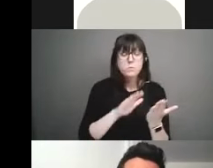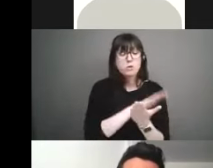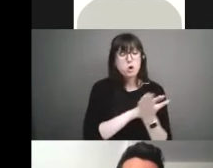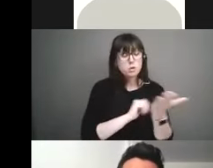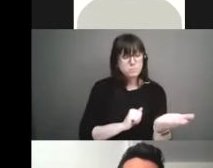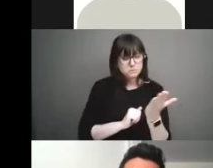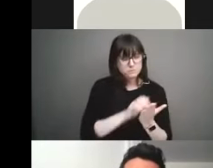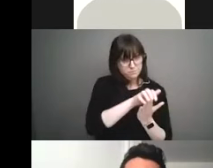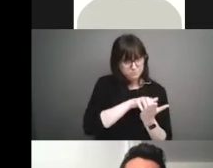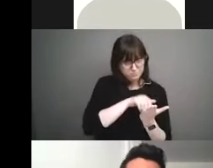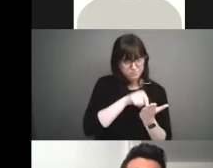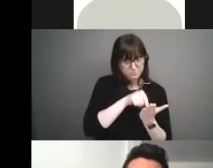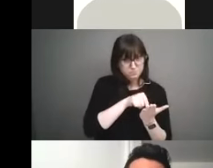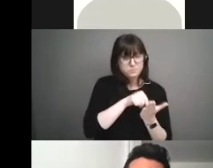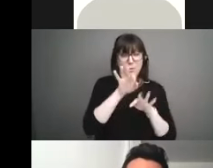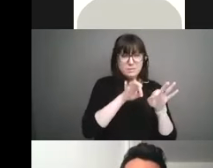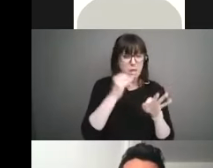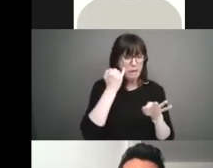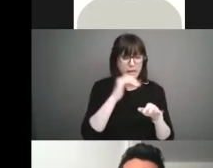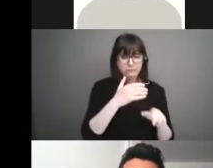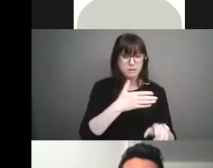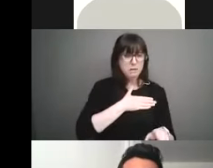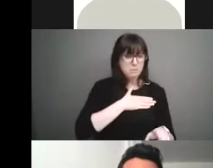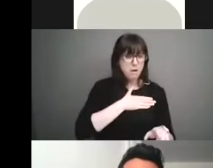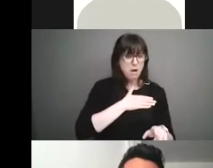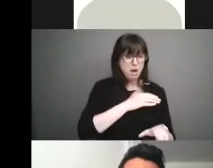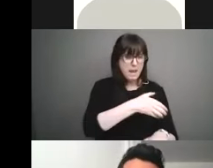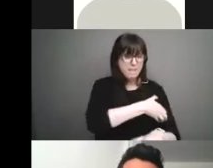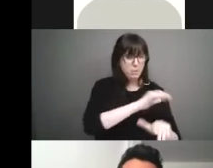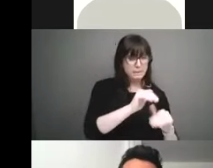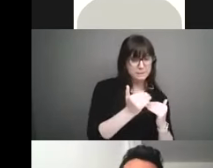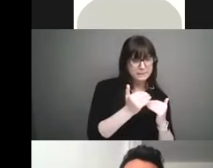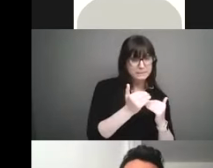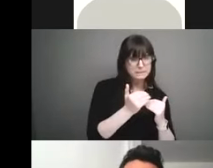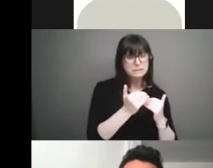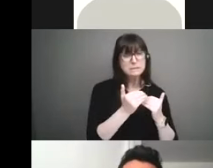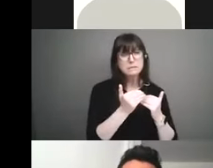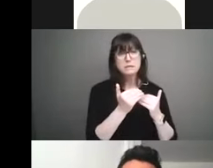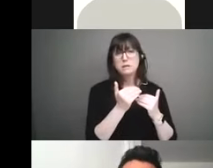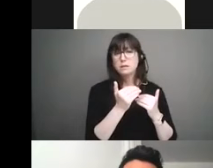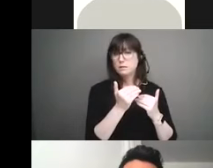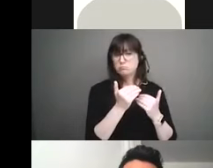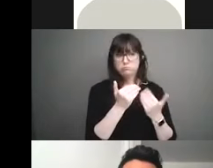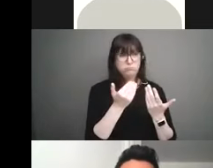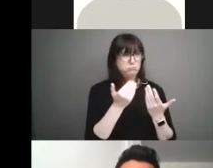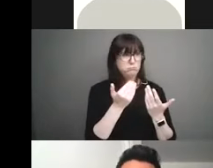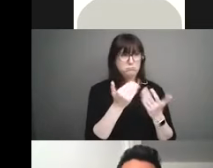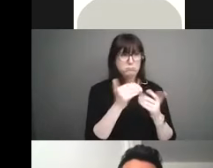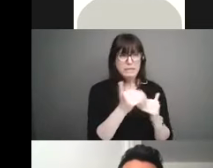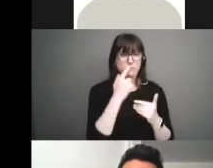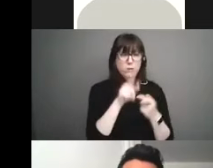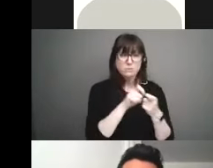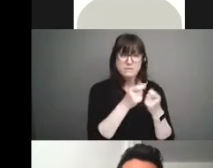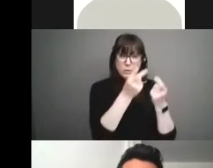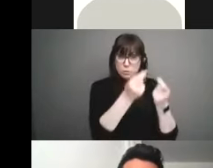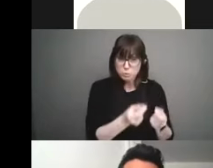note whether the powers are limited in any way or confined to a certain task that's